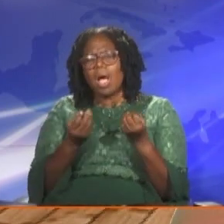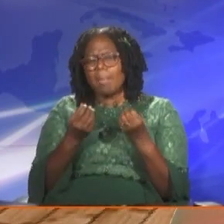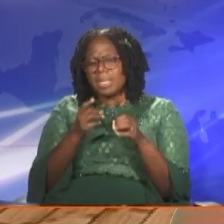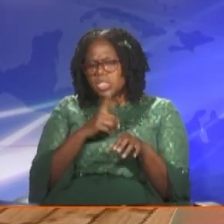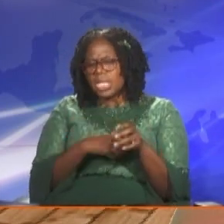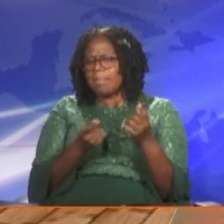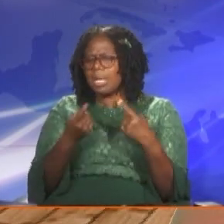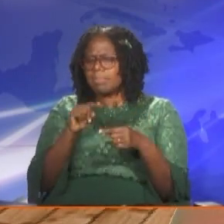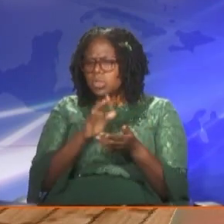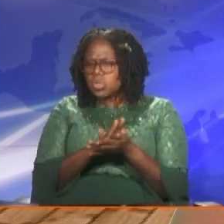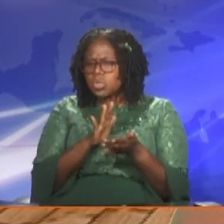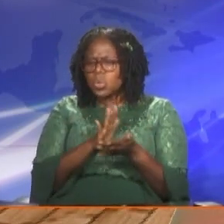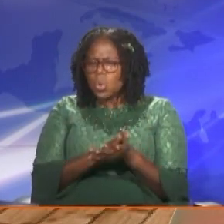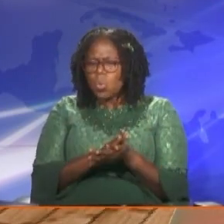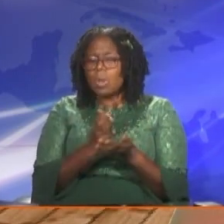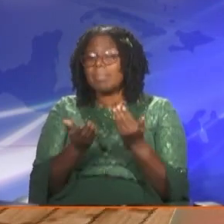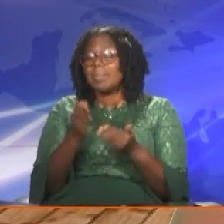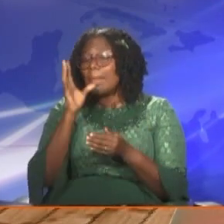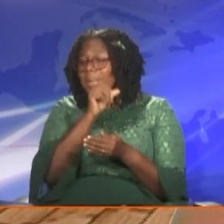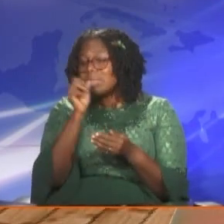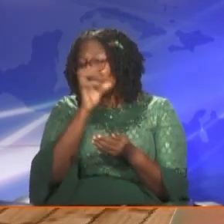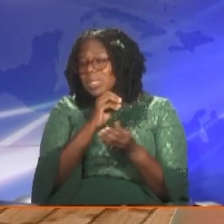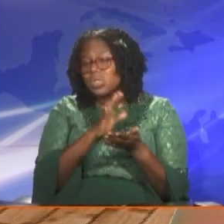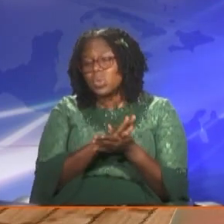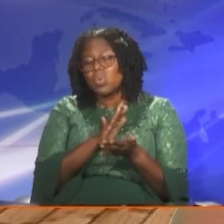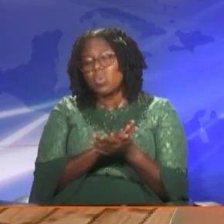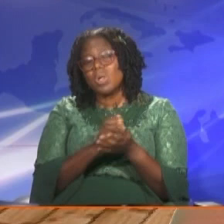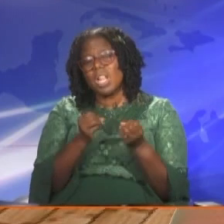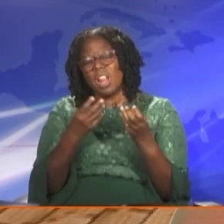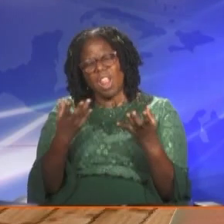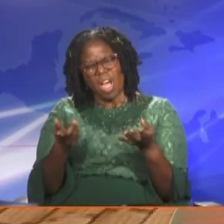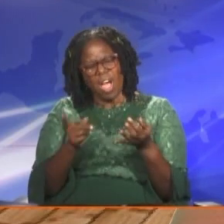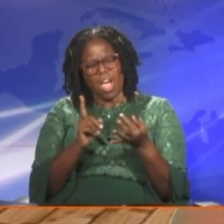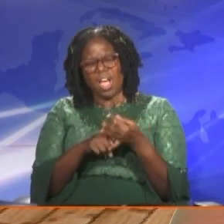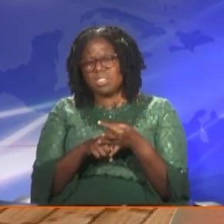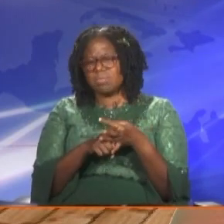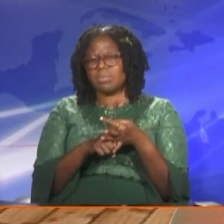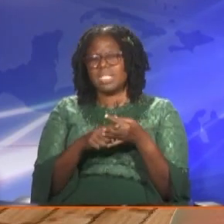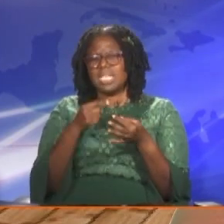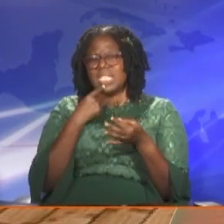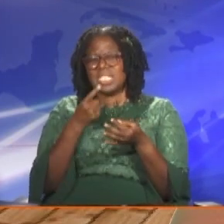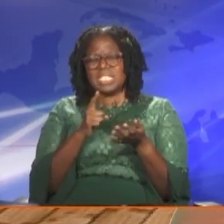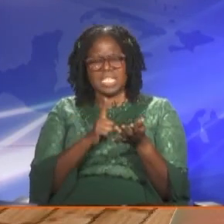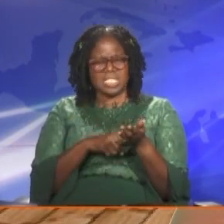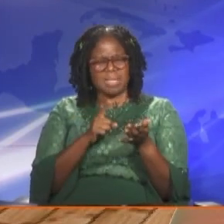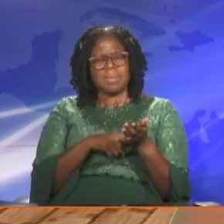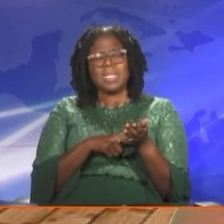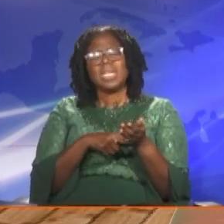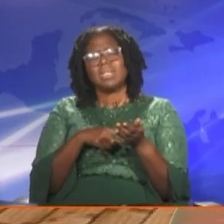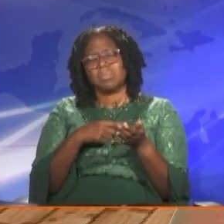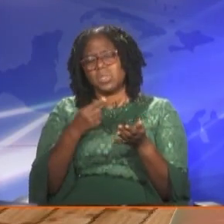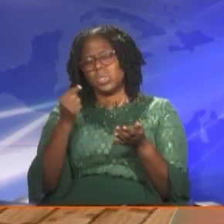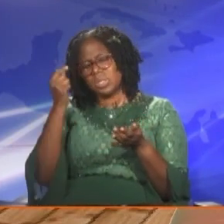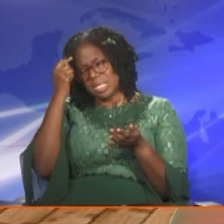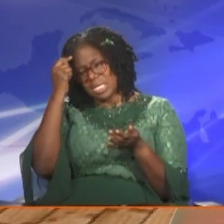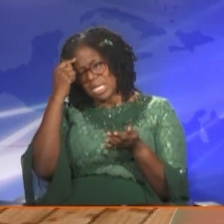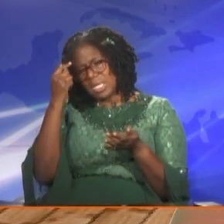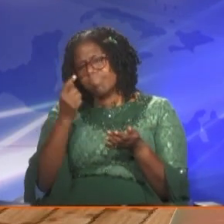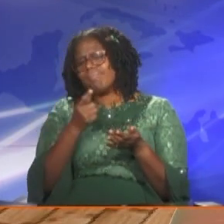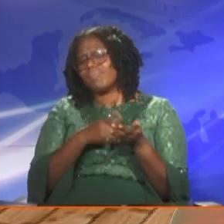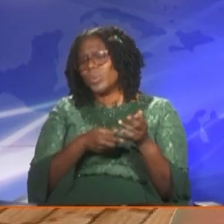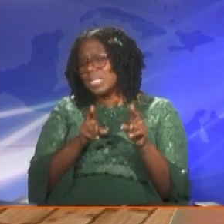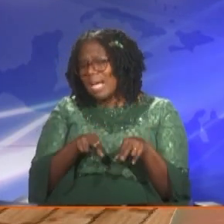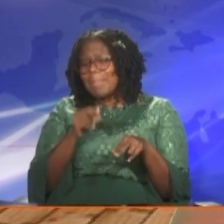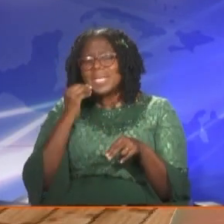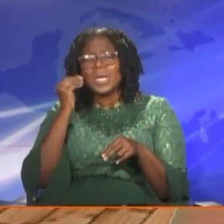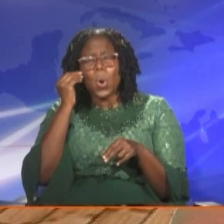Constant absenteeism is a red flag that something is going on in the home. Also, by